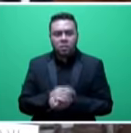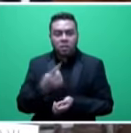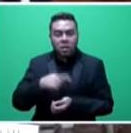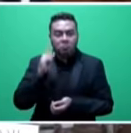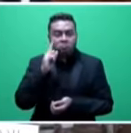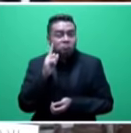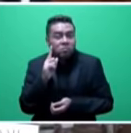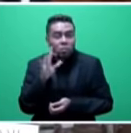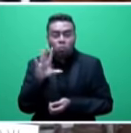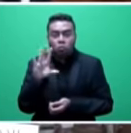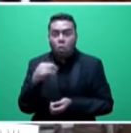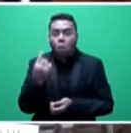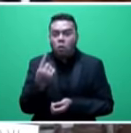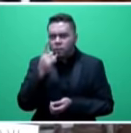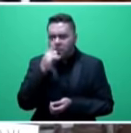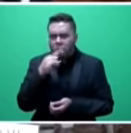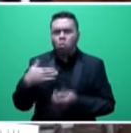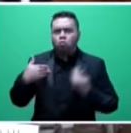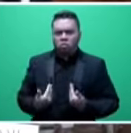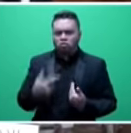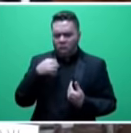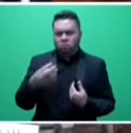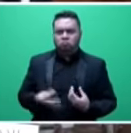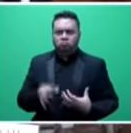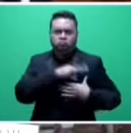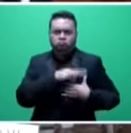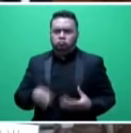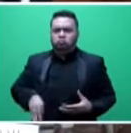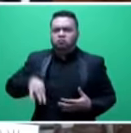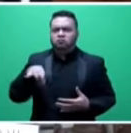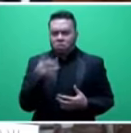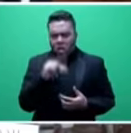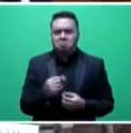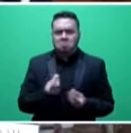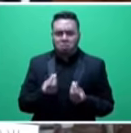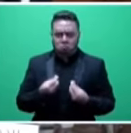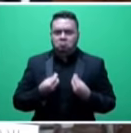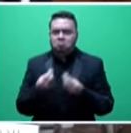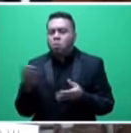it's only for the elite who can afford it. And the people know that well.